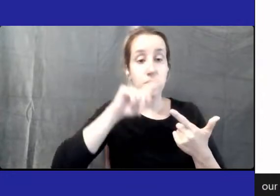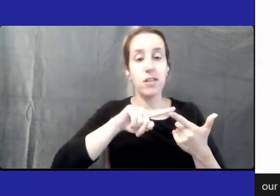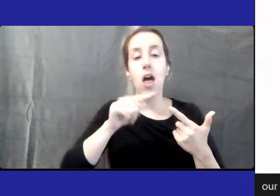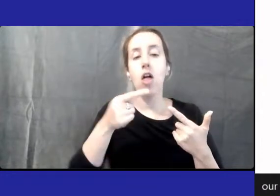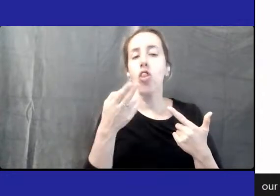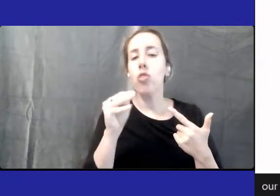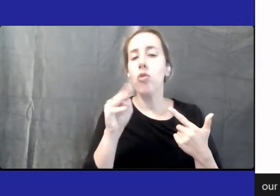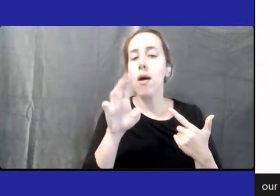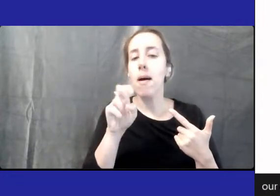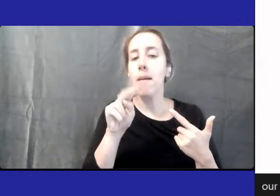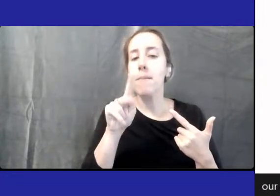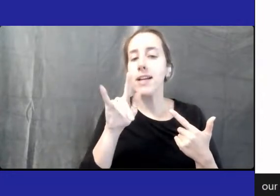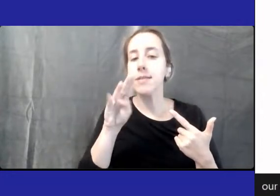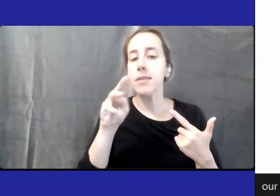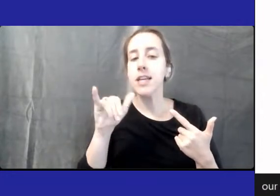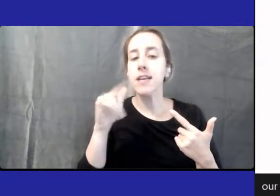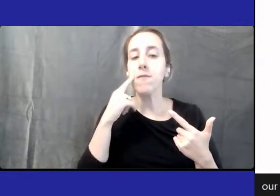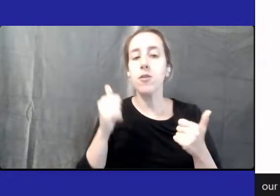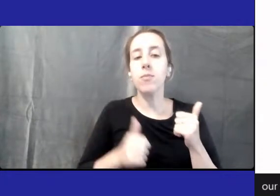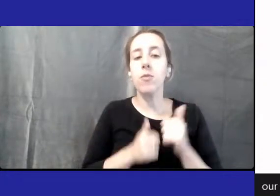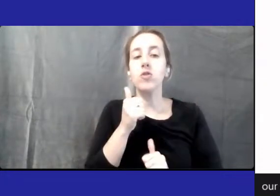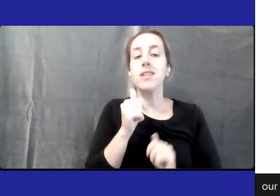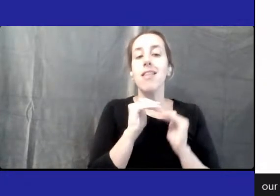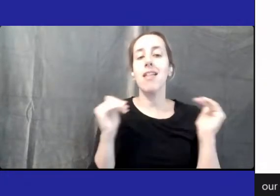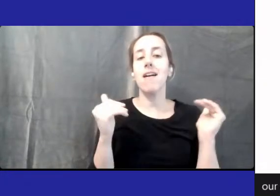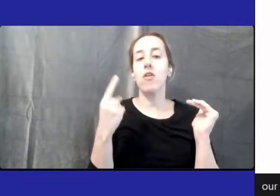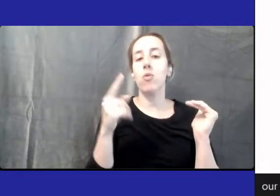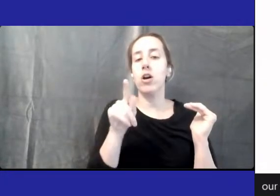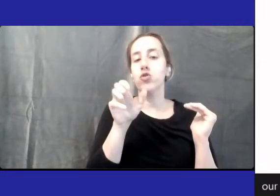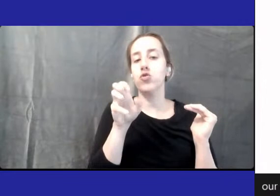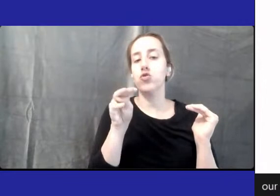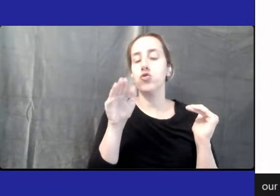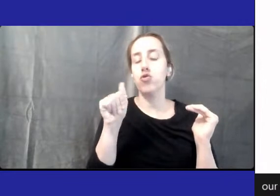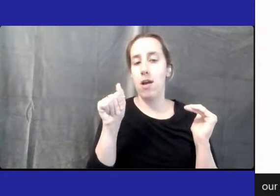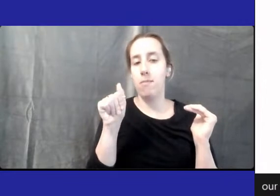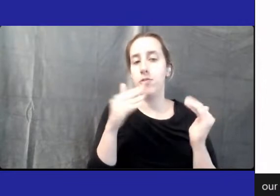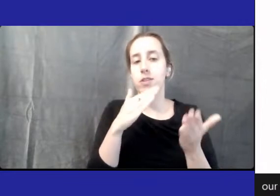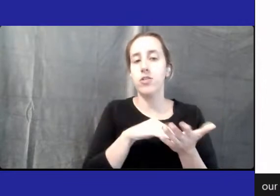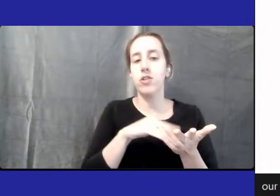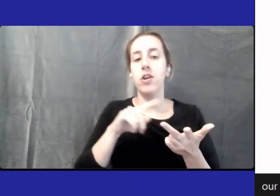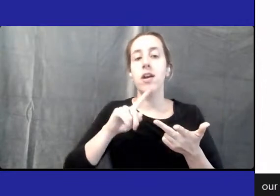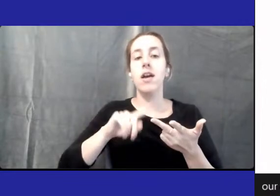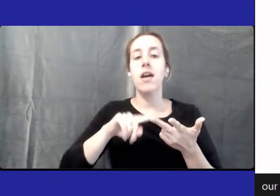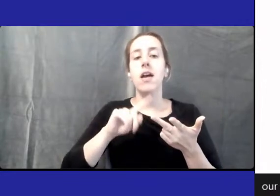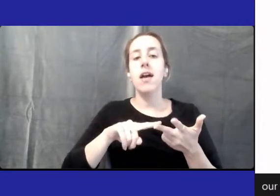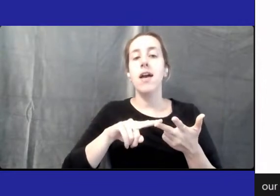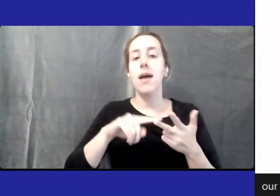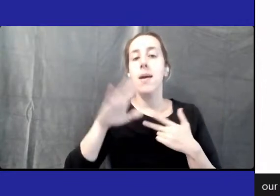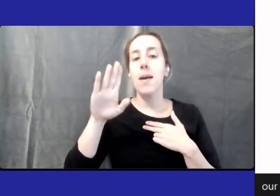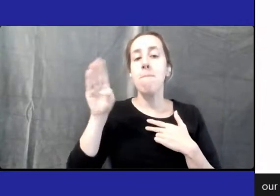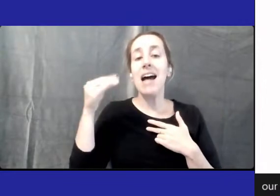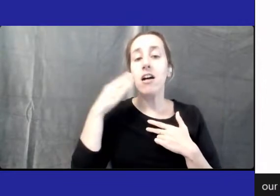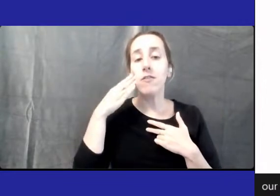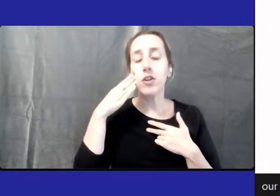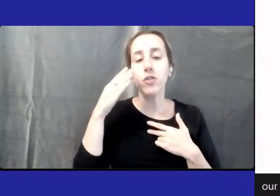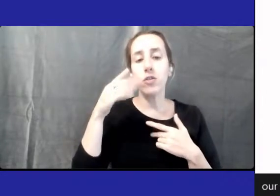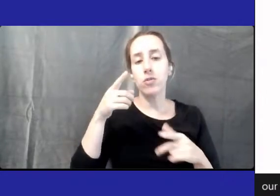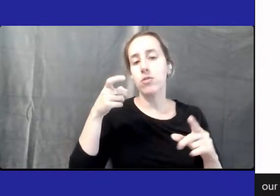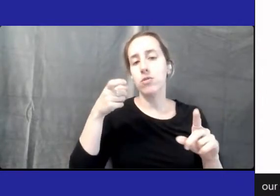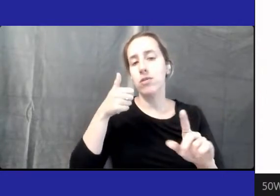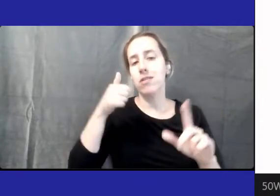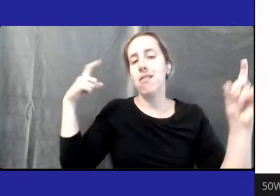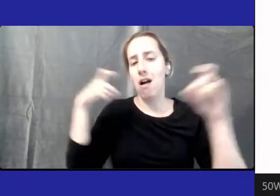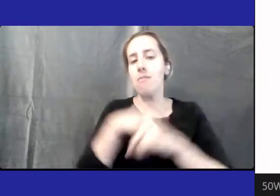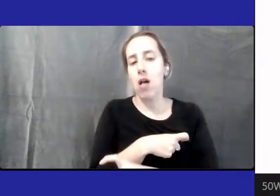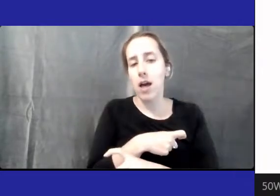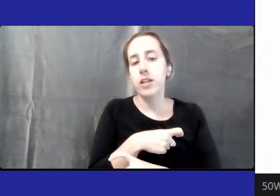level 1 trauma centers, and then we have Bellevue as a comprehensive stroke center, given the complexity of stroke patients that they're able to